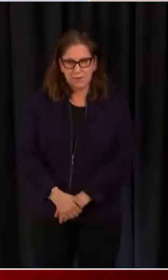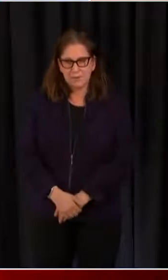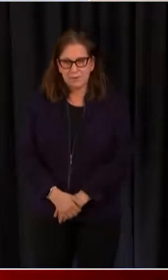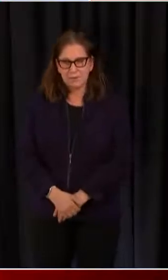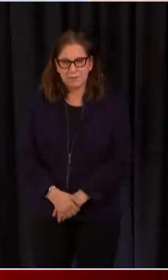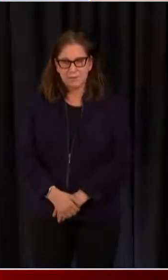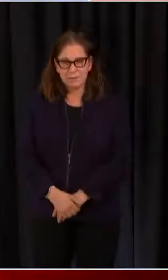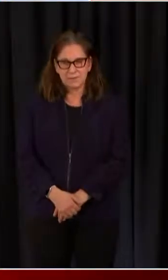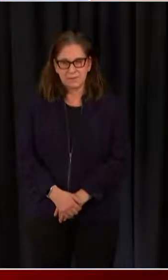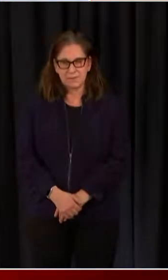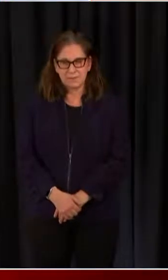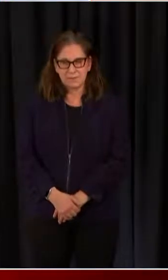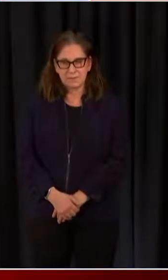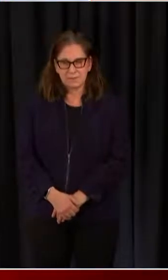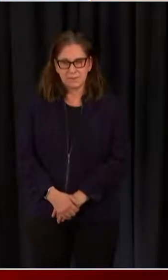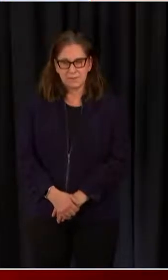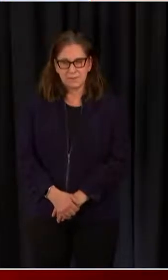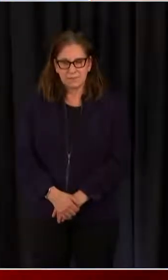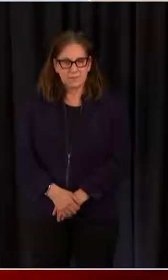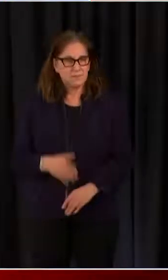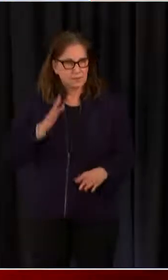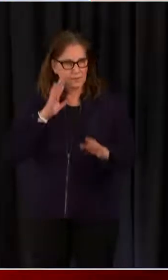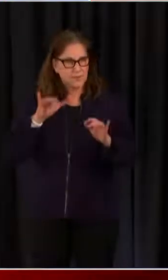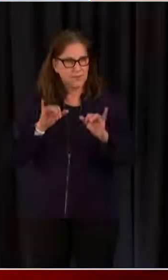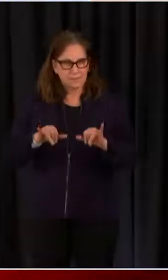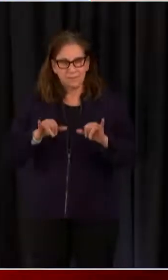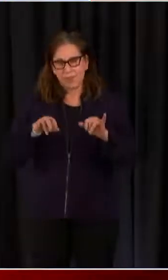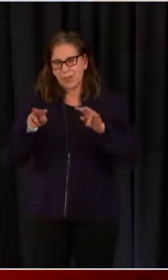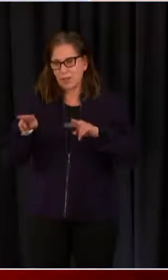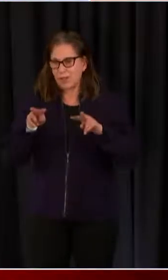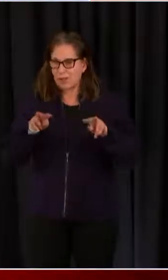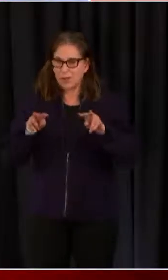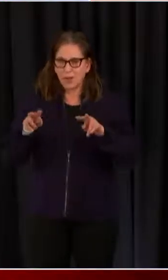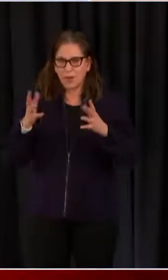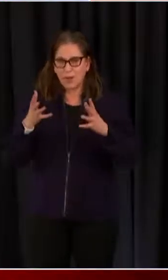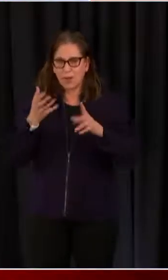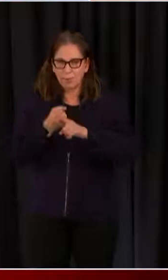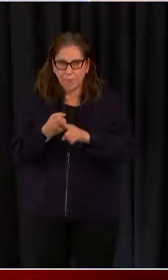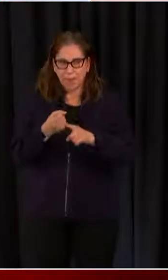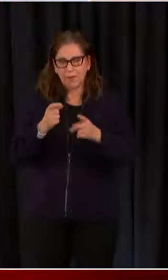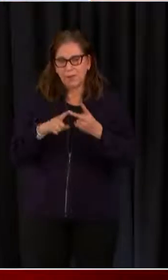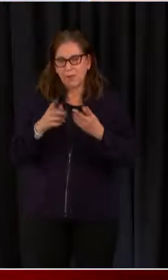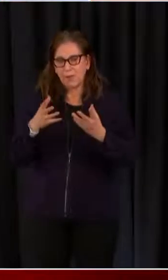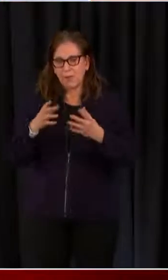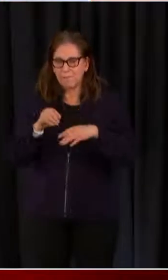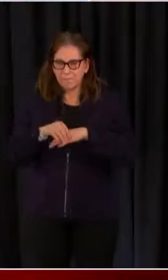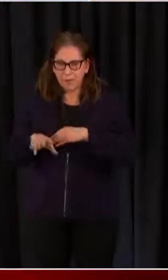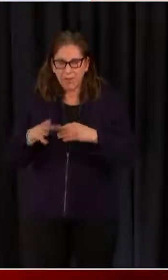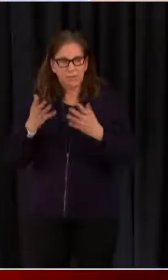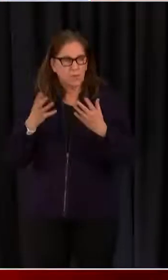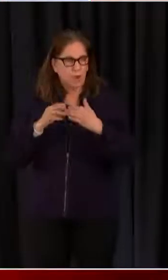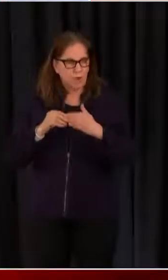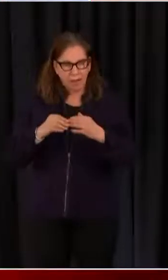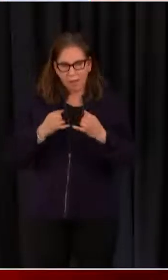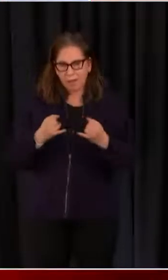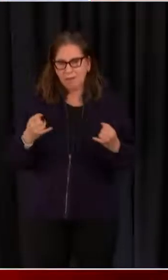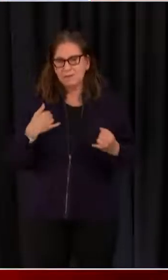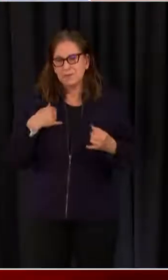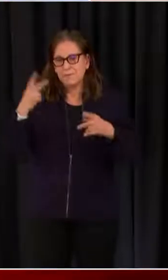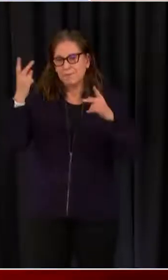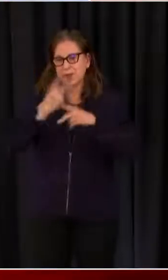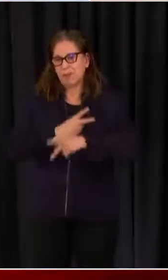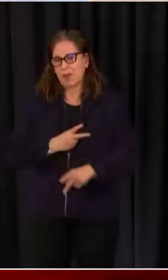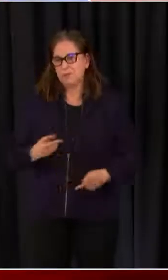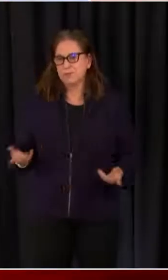of continued advice and guidance we'll get from the CDC around this, but it's better to be vaccinated than not